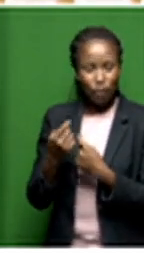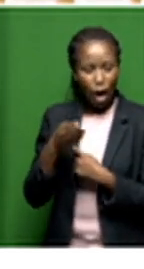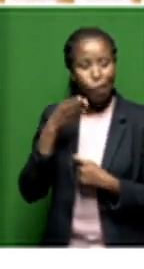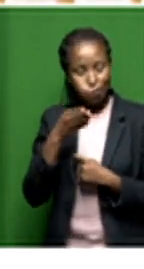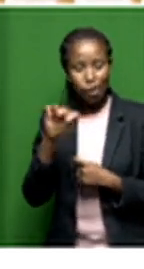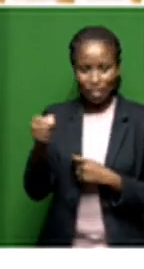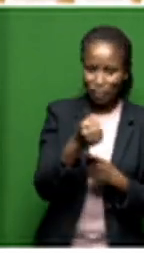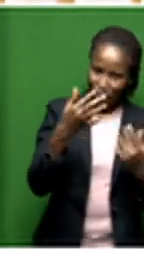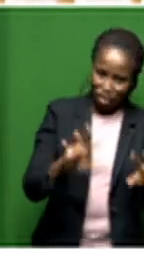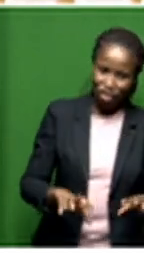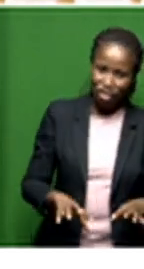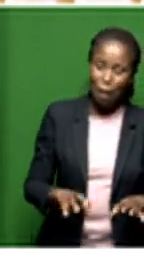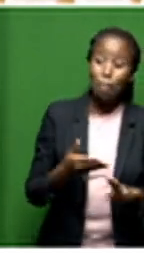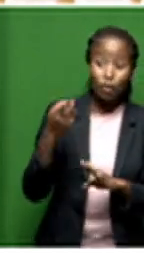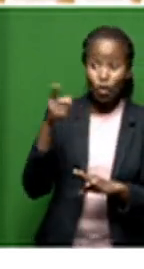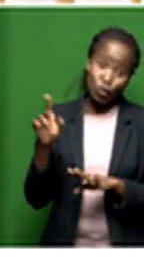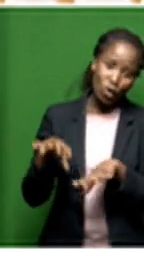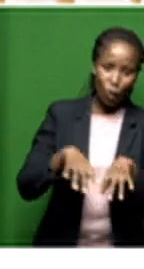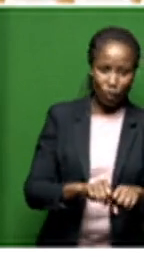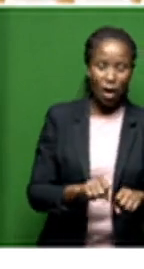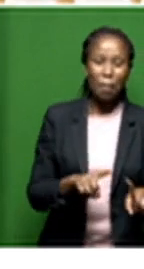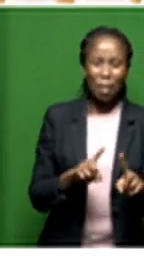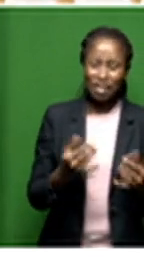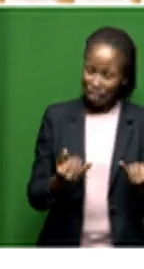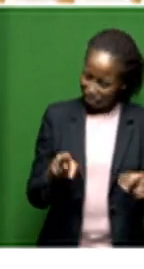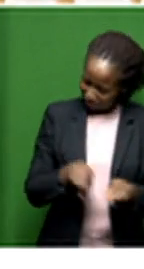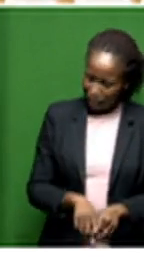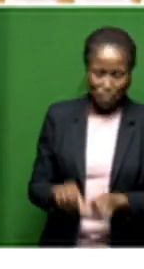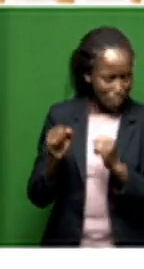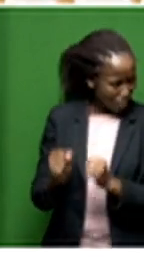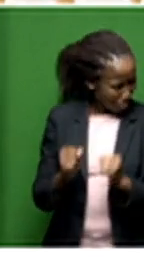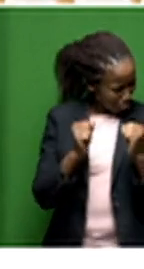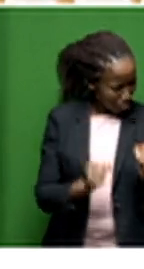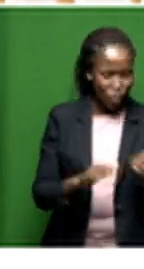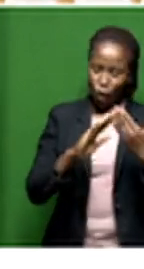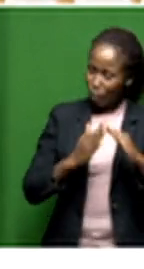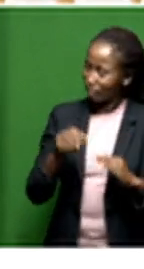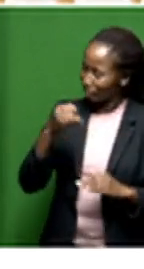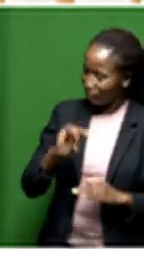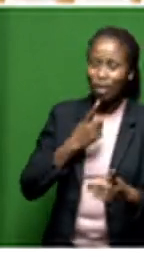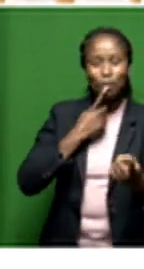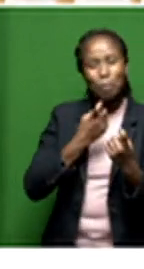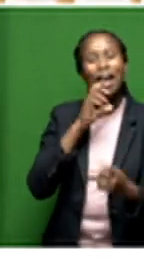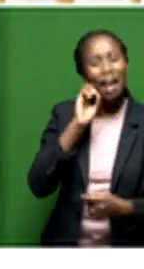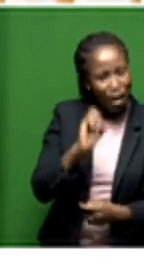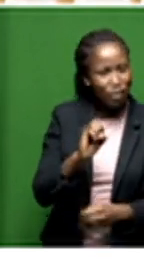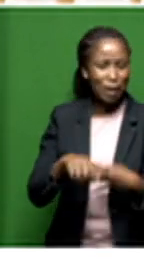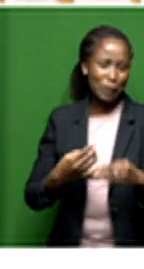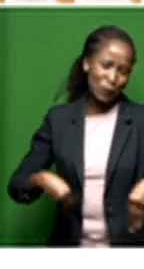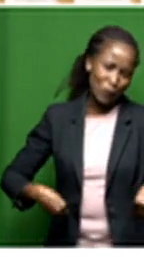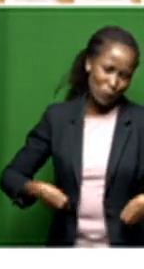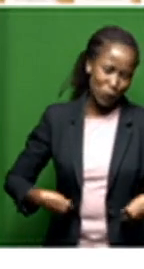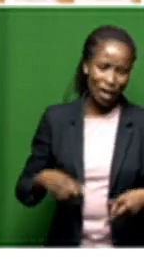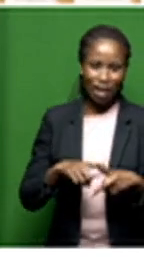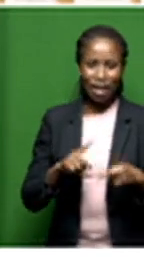lead now. But even during this time, people are still complaining of corruption. The residents are still complaining